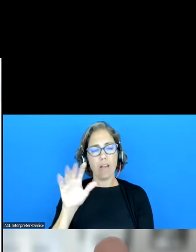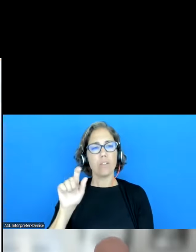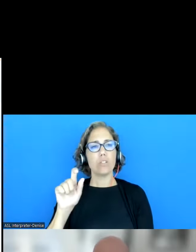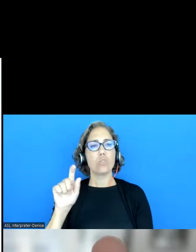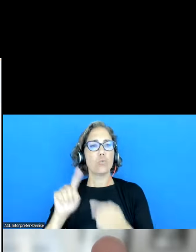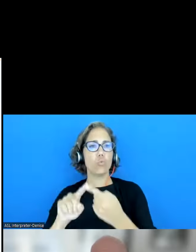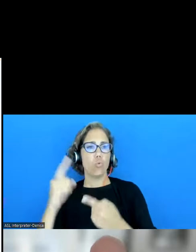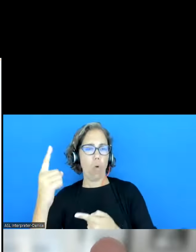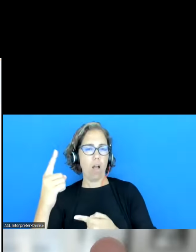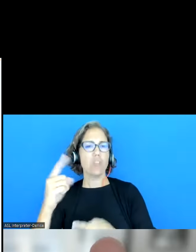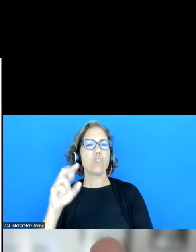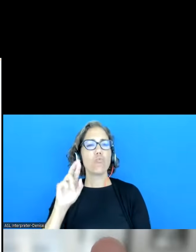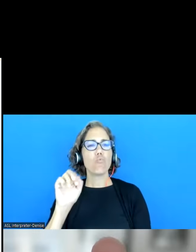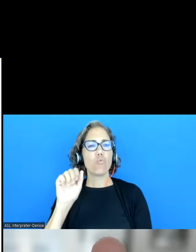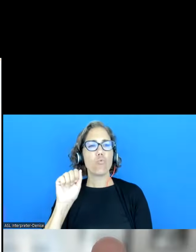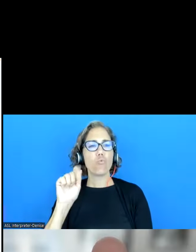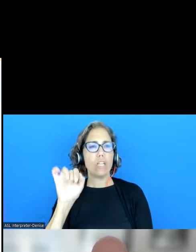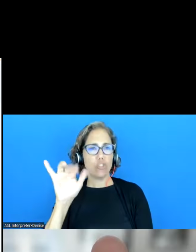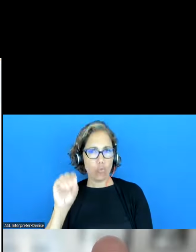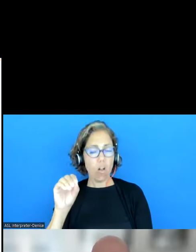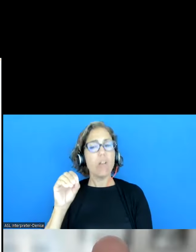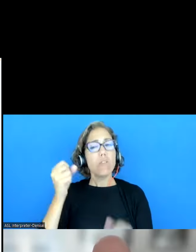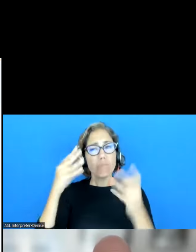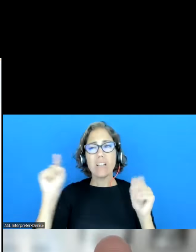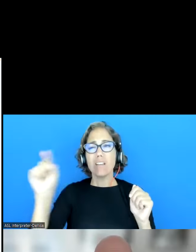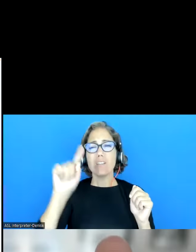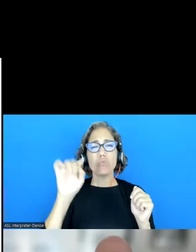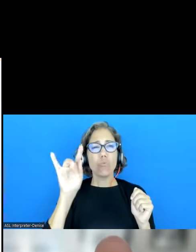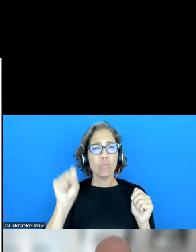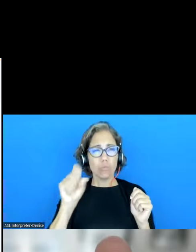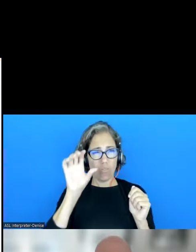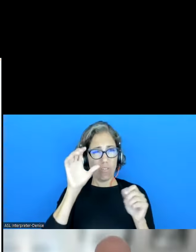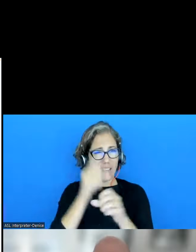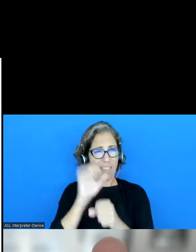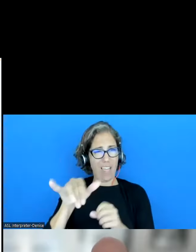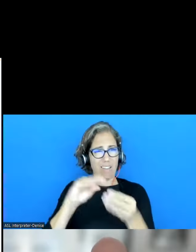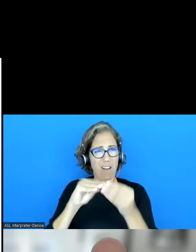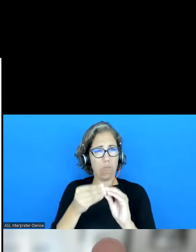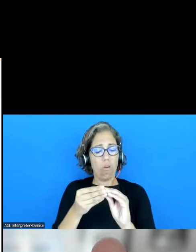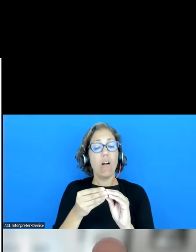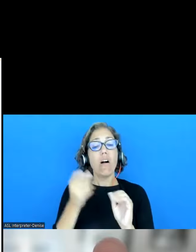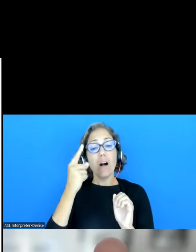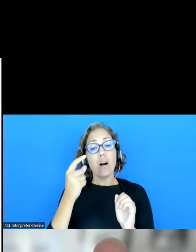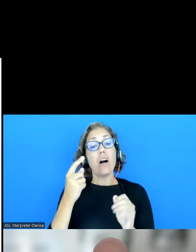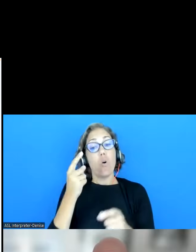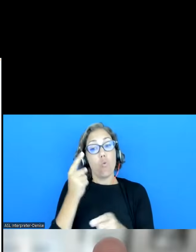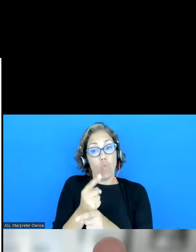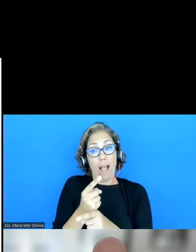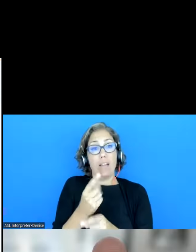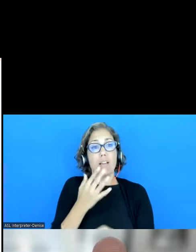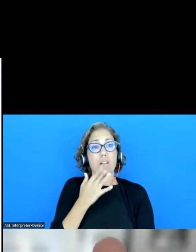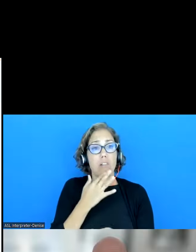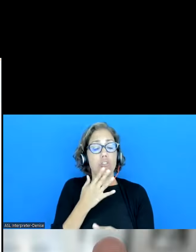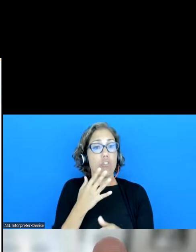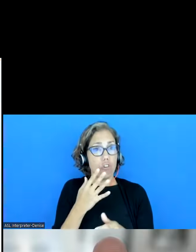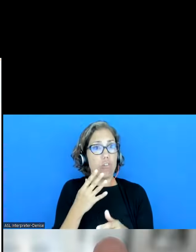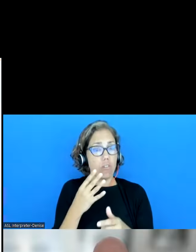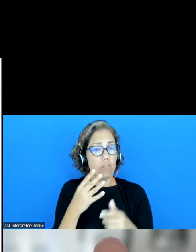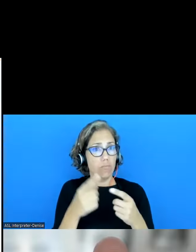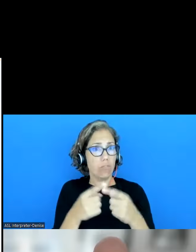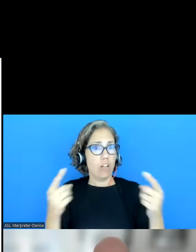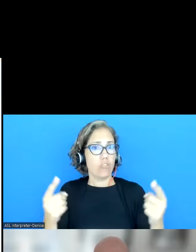ratio. There's a number of tools out there that can help you make sure you get that. But doing correct color contrast ensures that the users are going to be